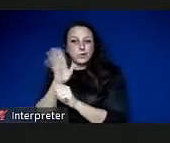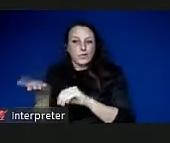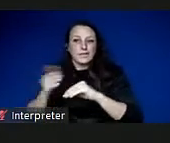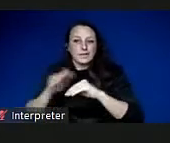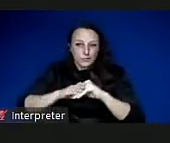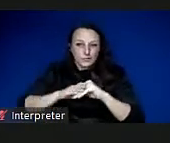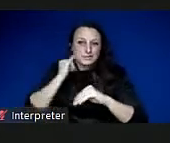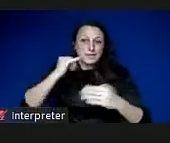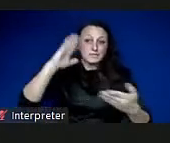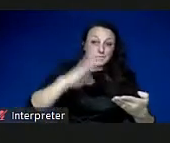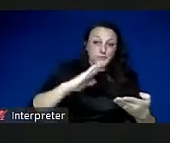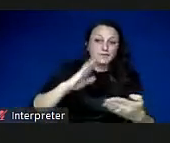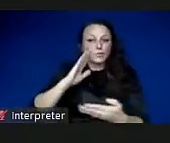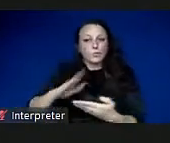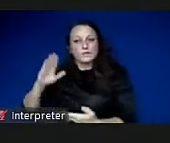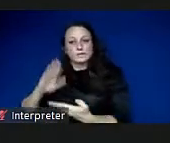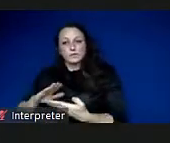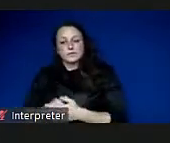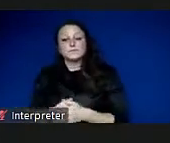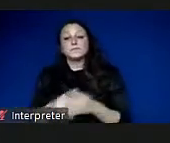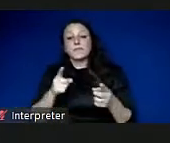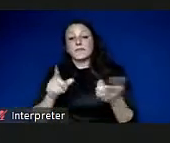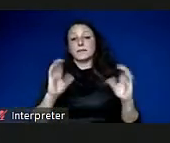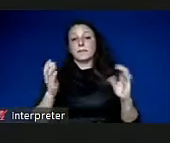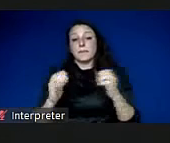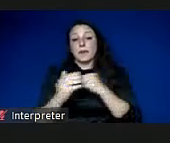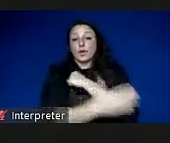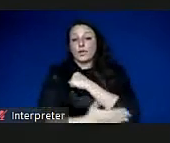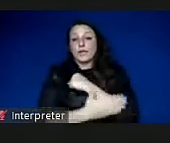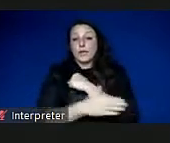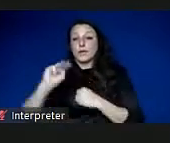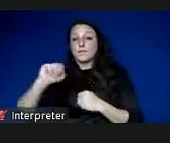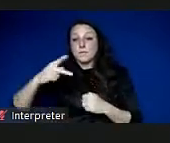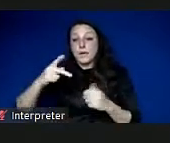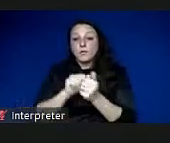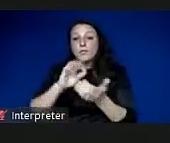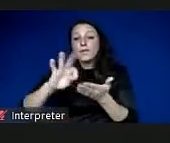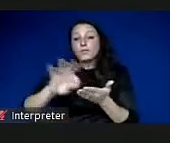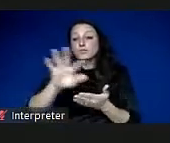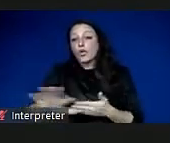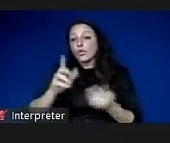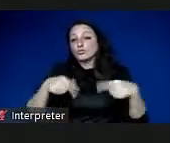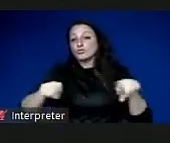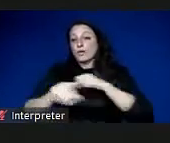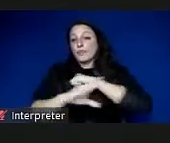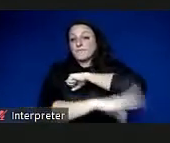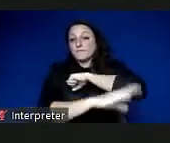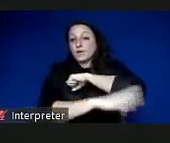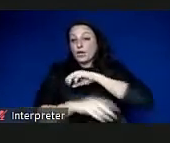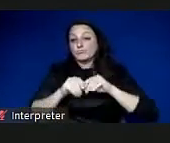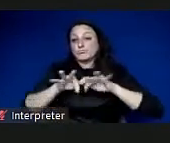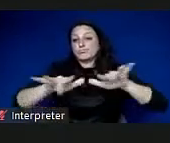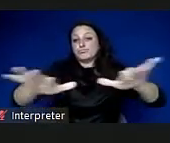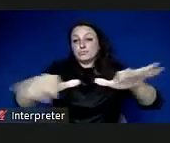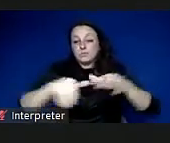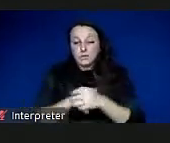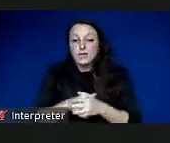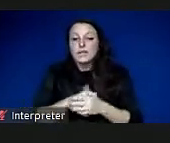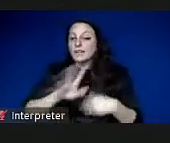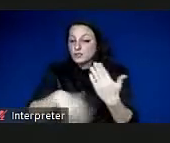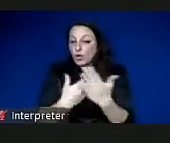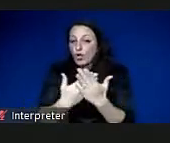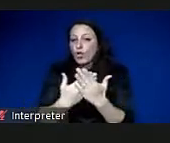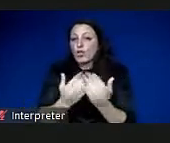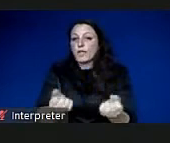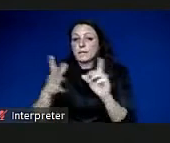So here we compare county level maps with counts of all cases during the fall wave shown on the left. So again, that's all cases in the state during the fall